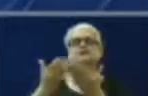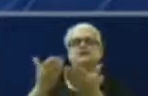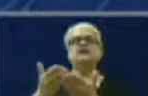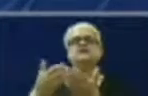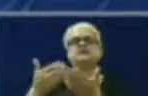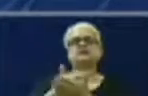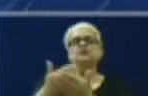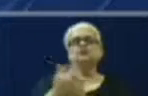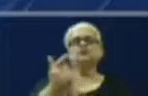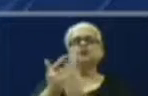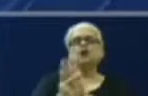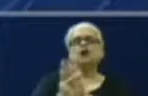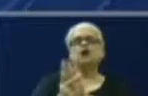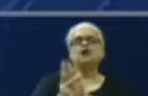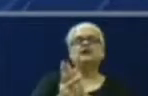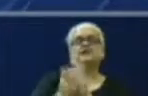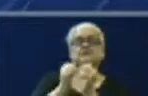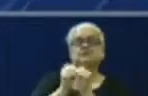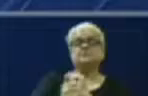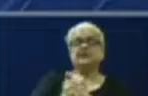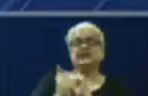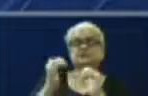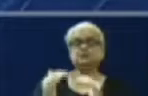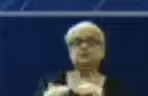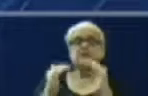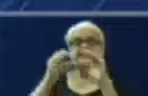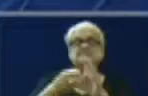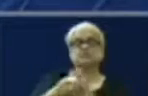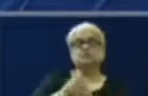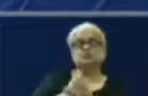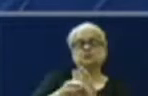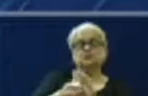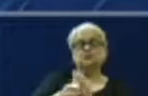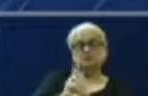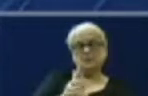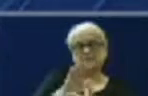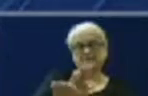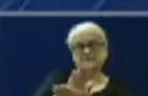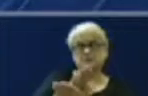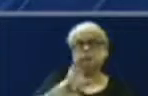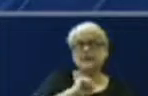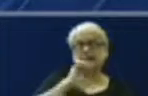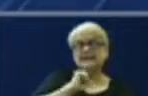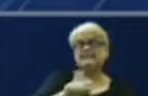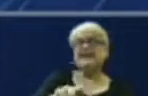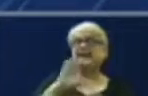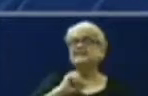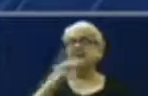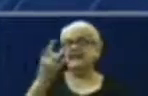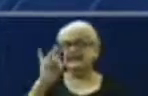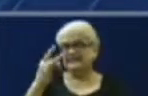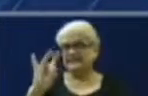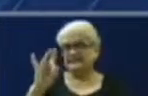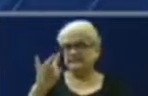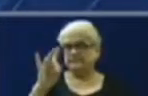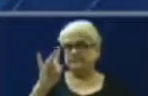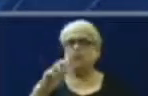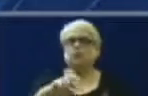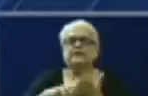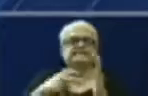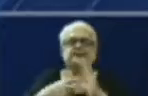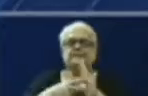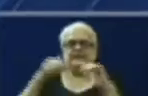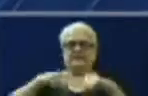the dropout age to 18. So what we're going to do is tell you what that means